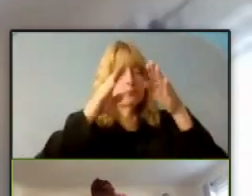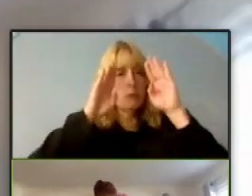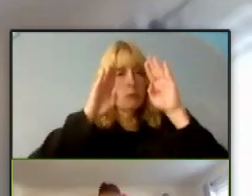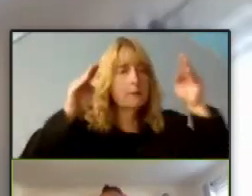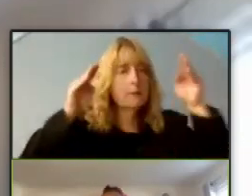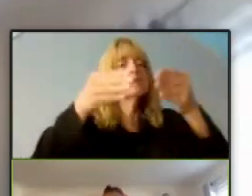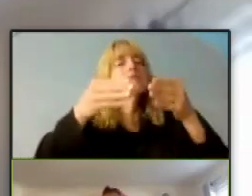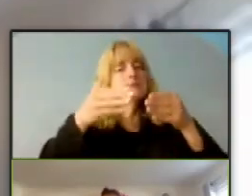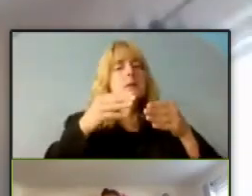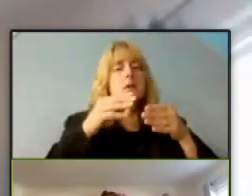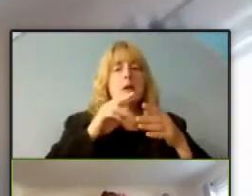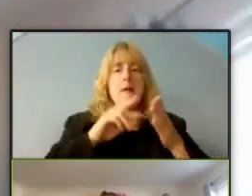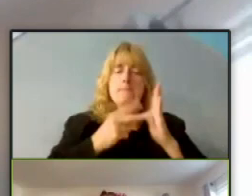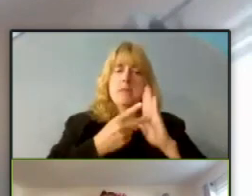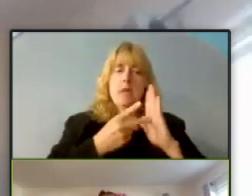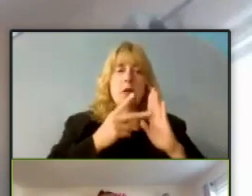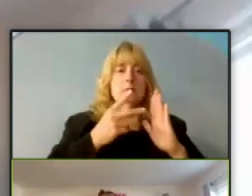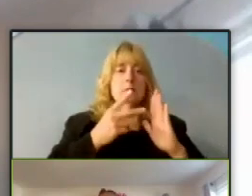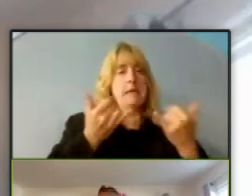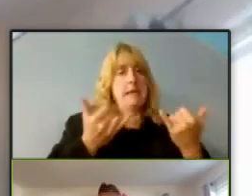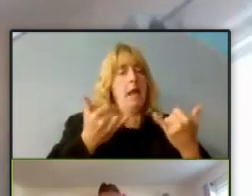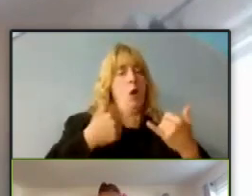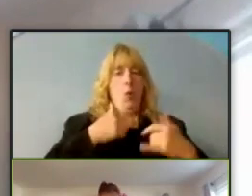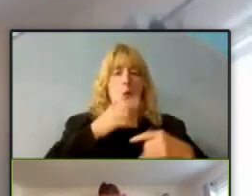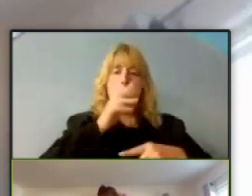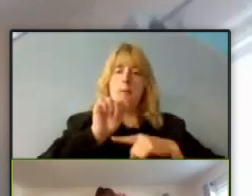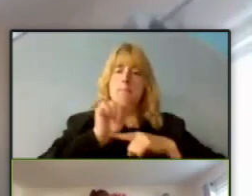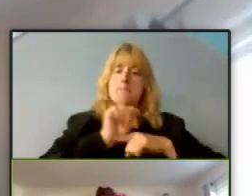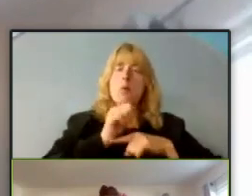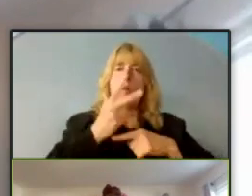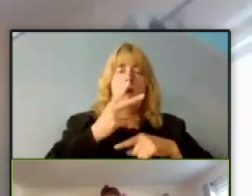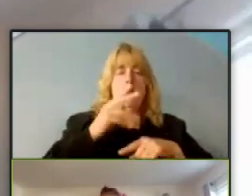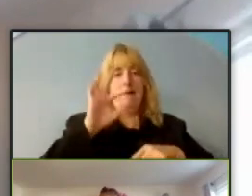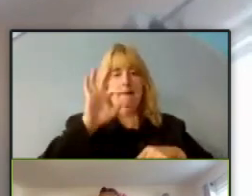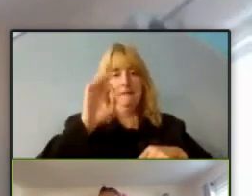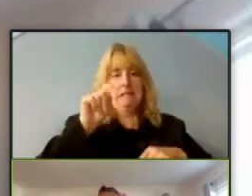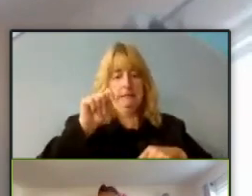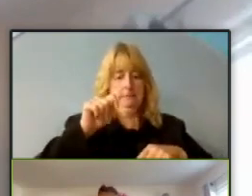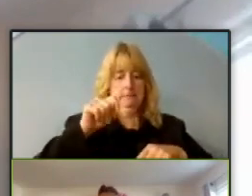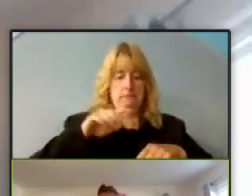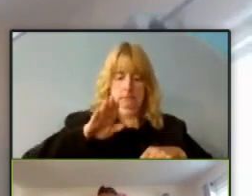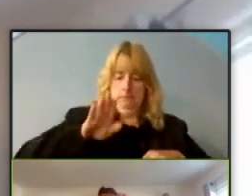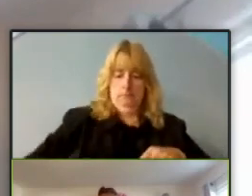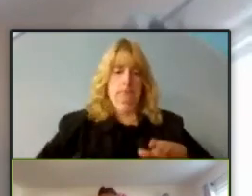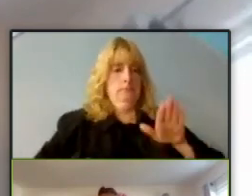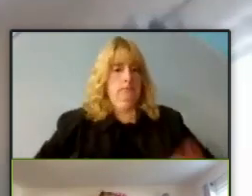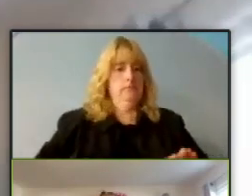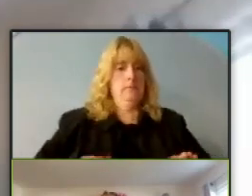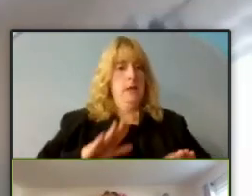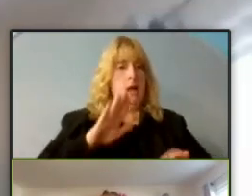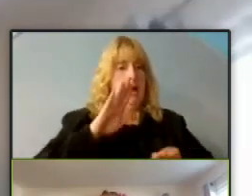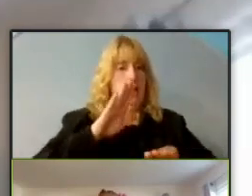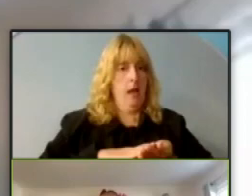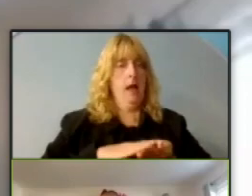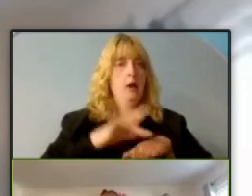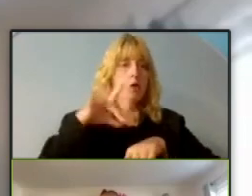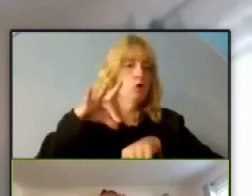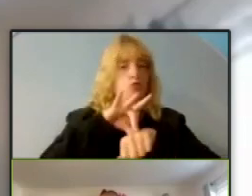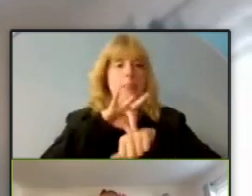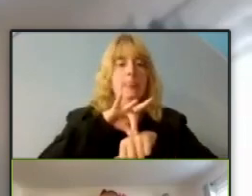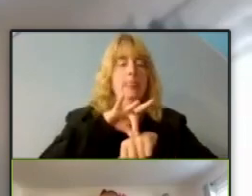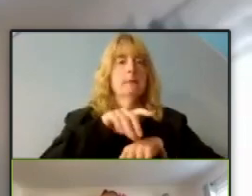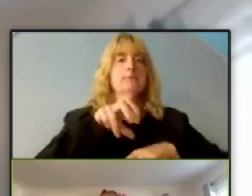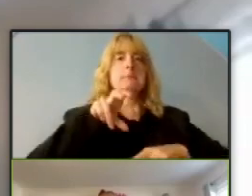by placing your feet flat on the earth and sitting up straight so that you can take a full